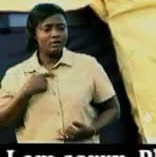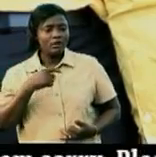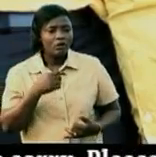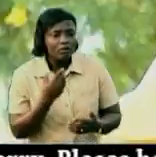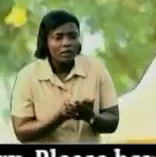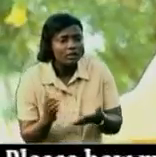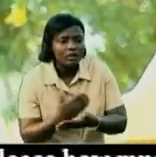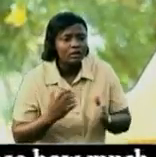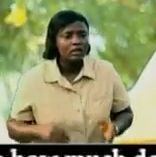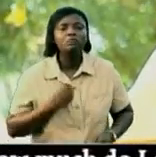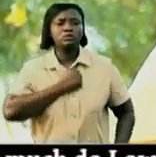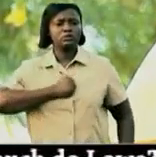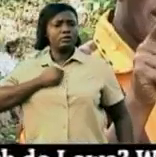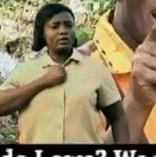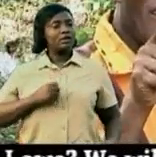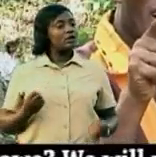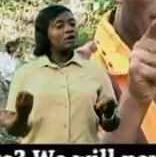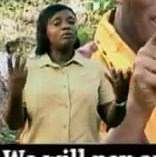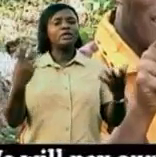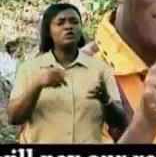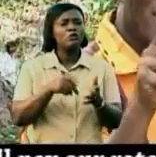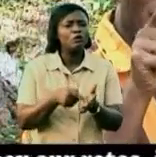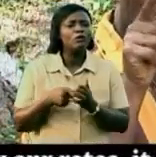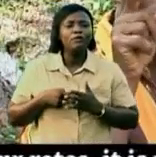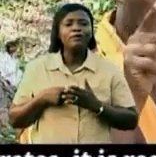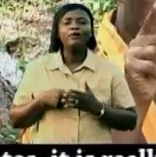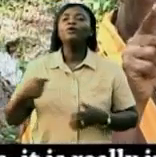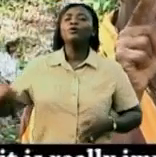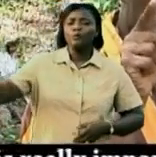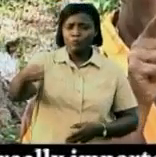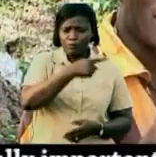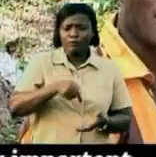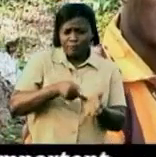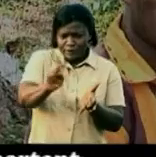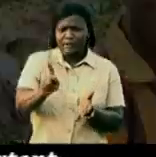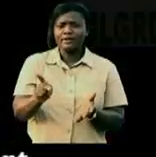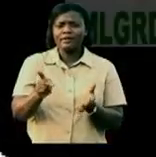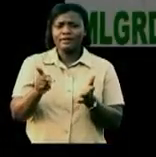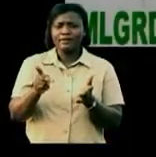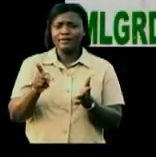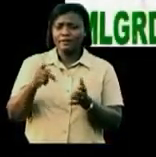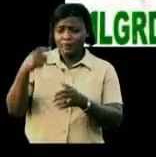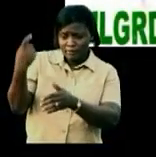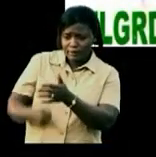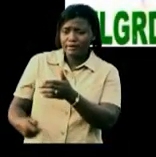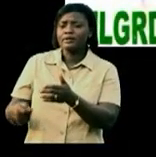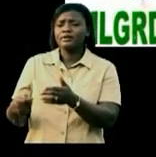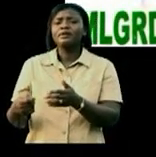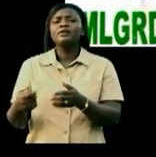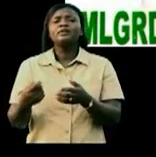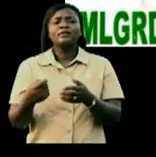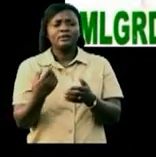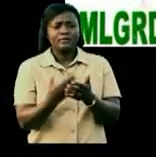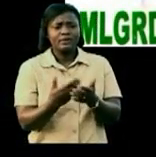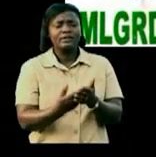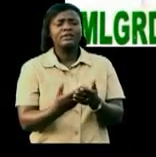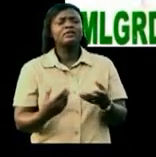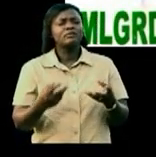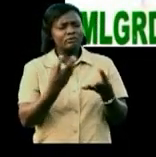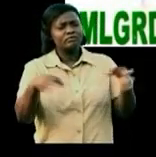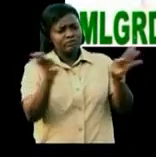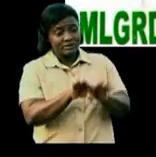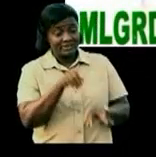much do I owe? We will pay our rates. It is really important. This advert is brought to you by the kind courtesy of Ministry of